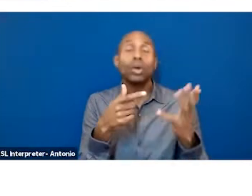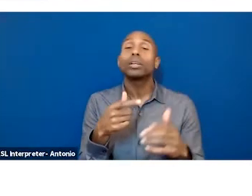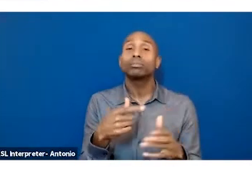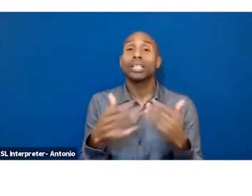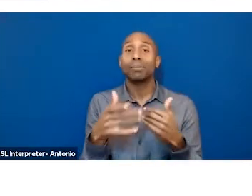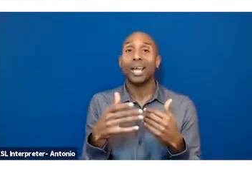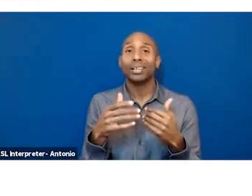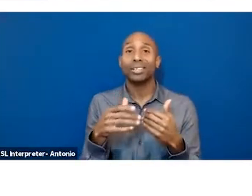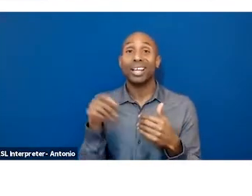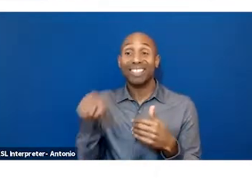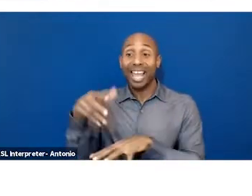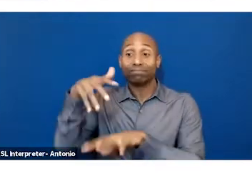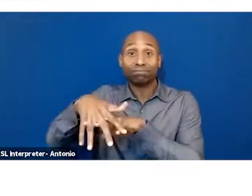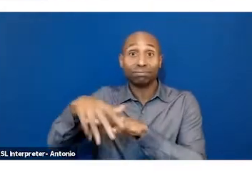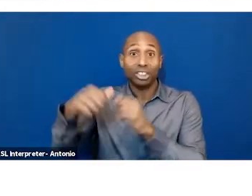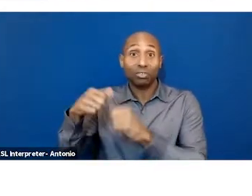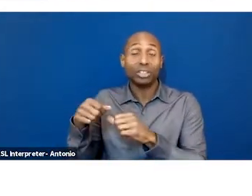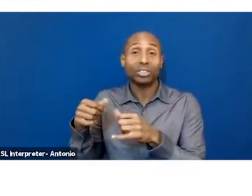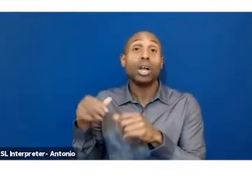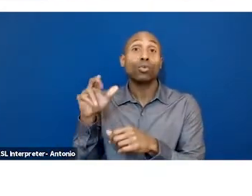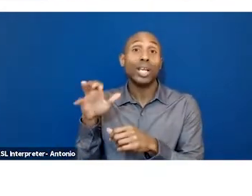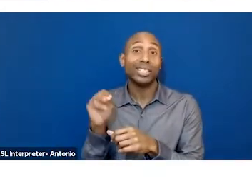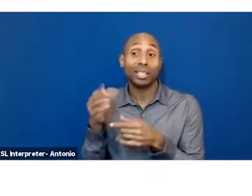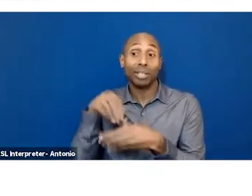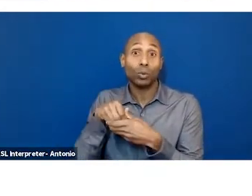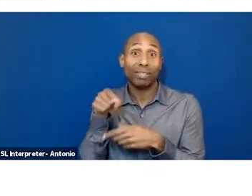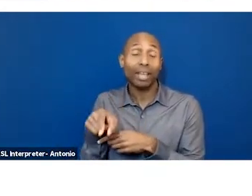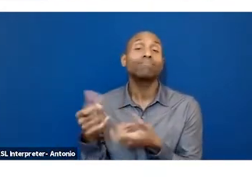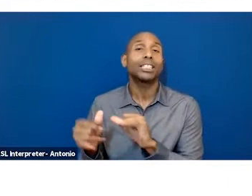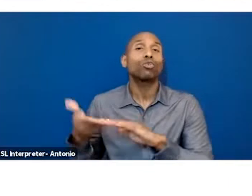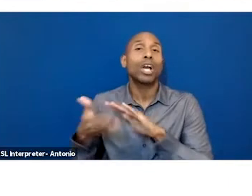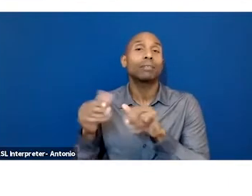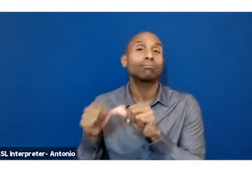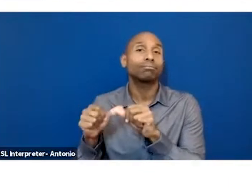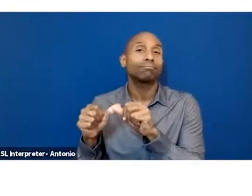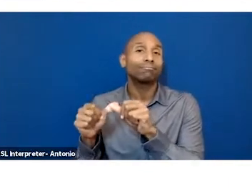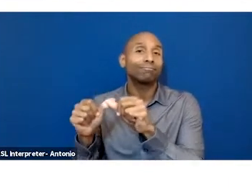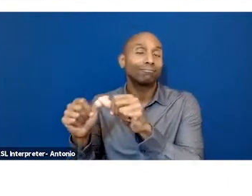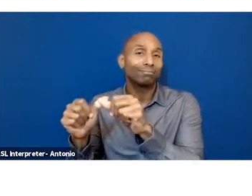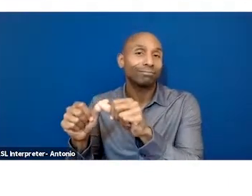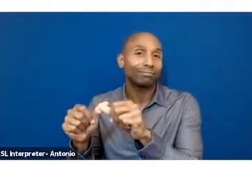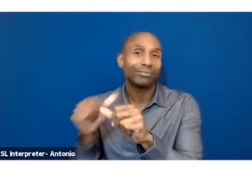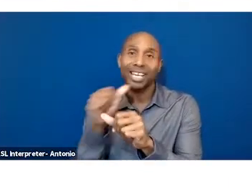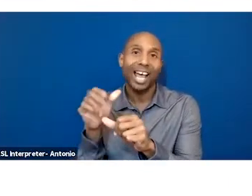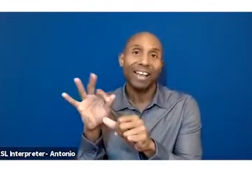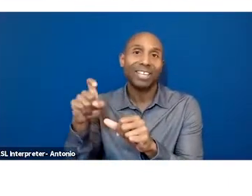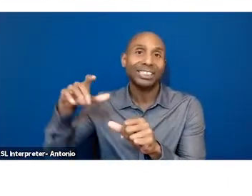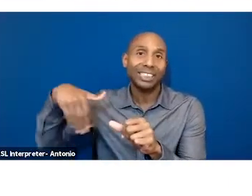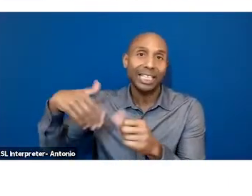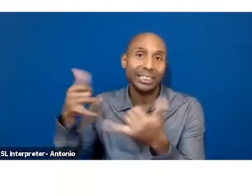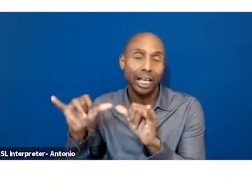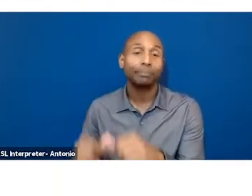So rather than focus on fashion's spectacular racism, I want to shift our attention to the ways that racism is